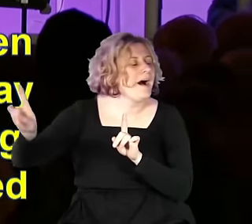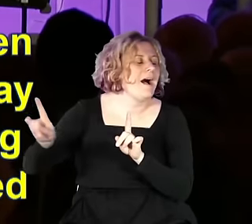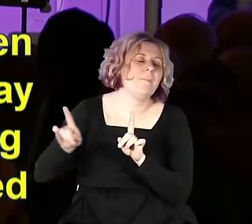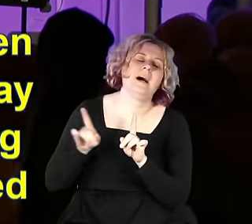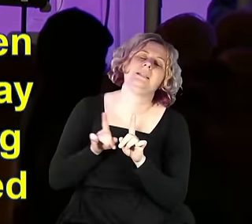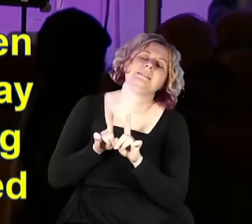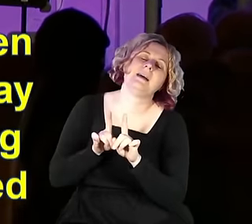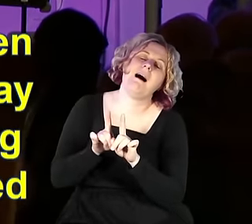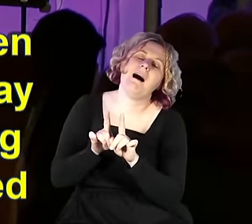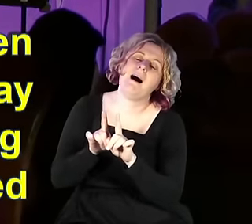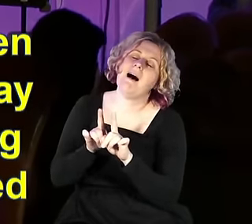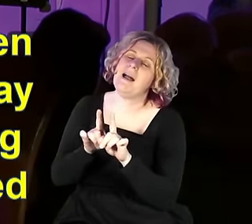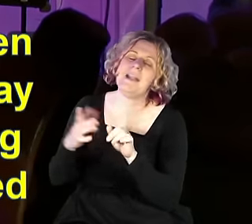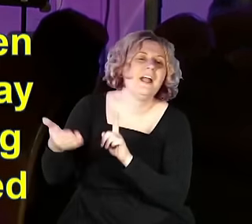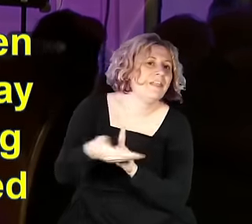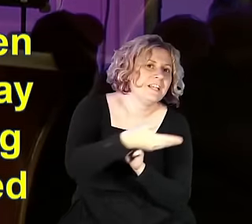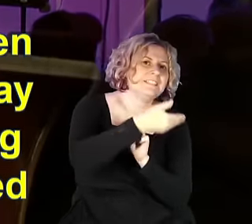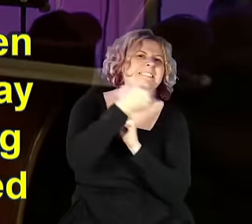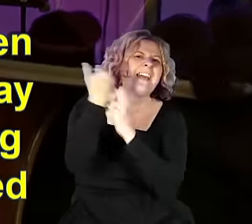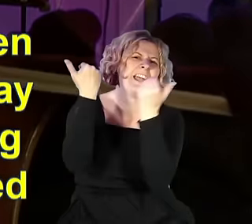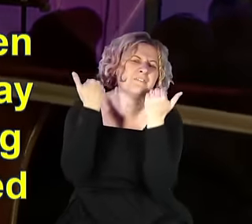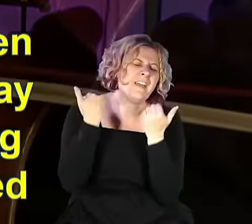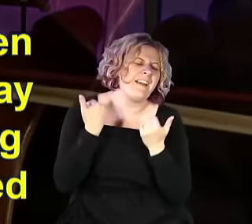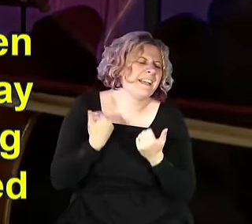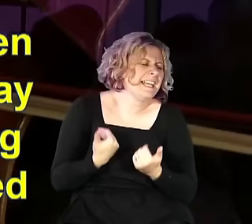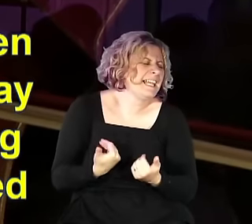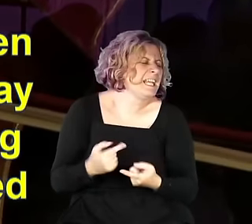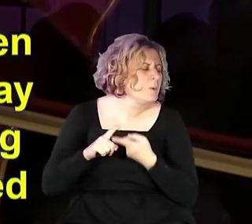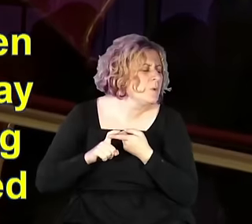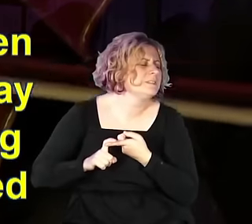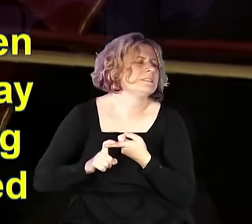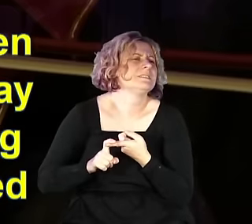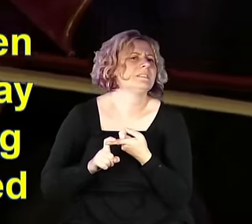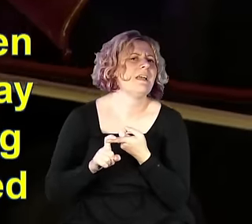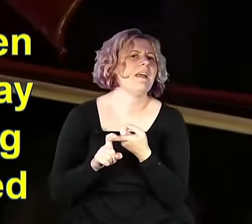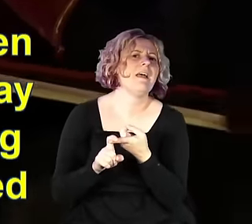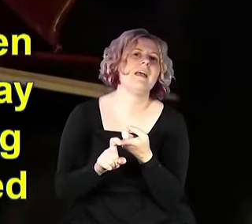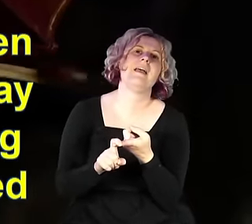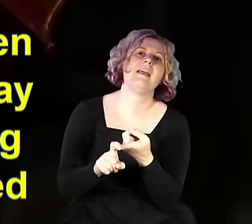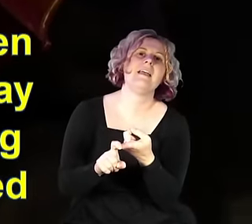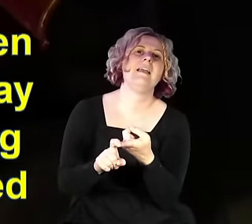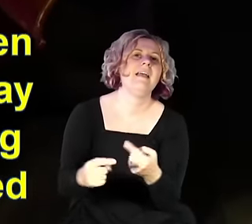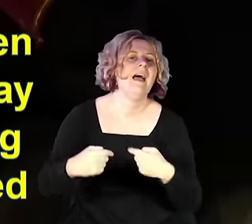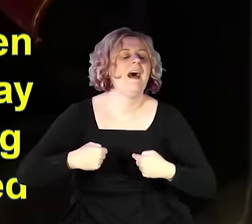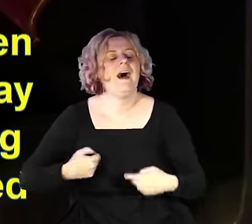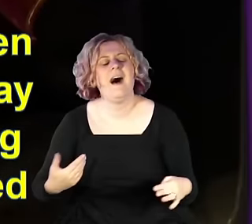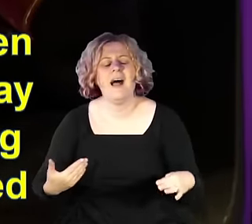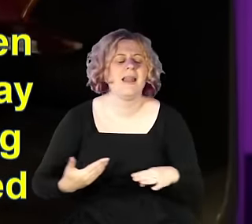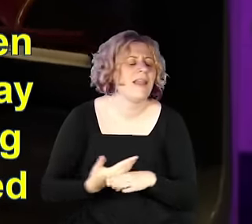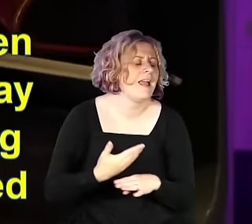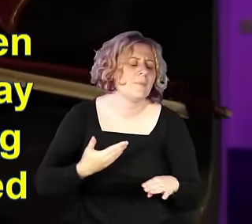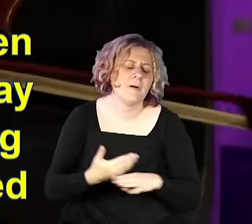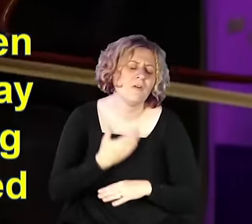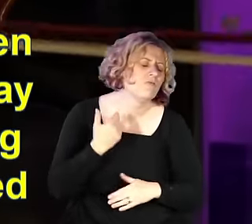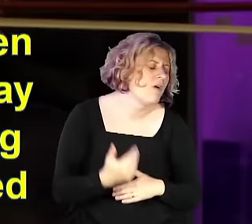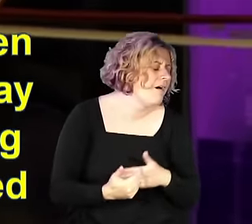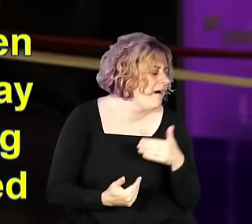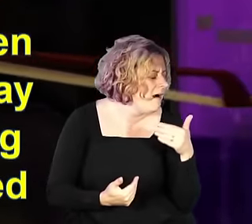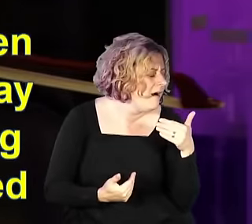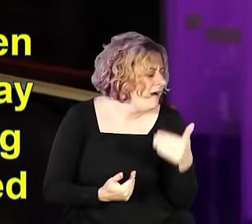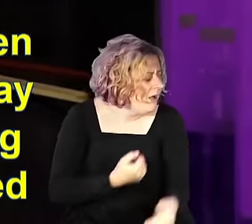For by my side, my Savior, he will stay. I